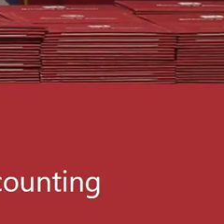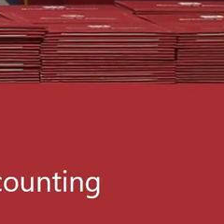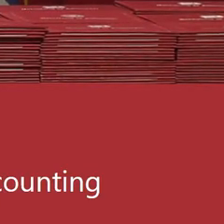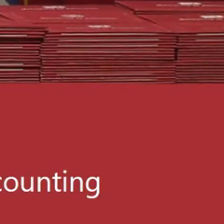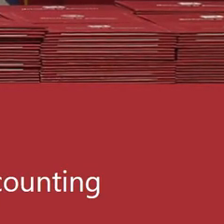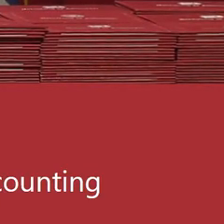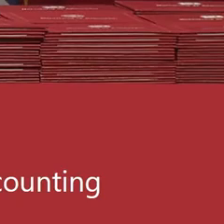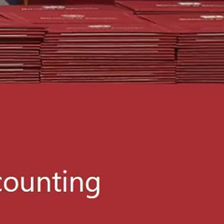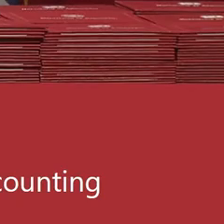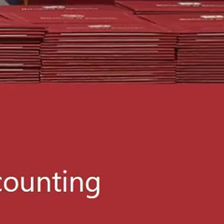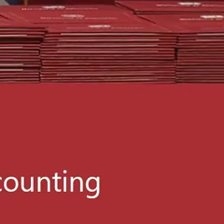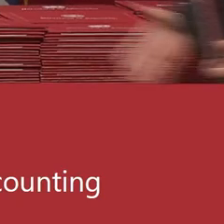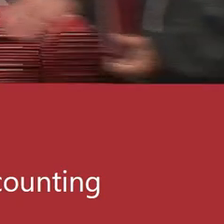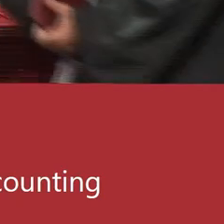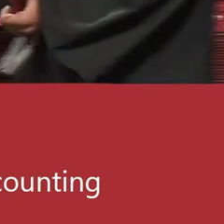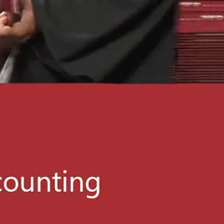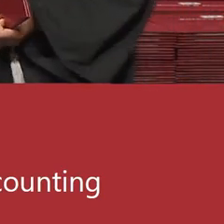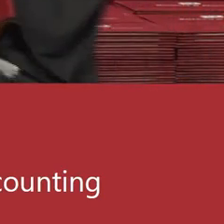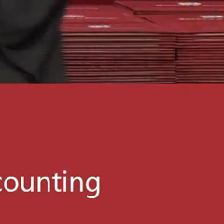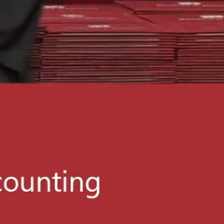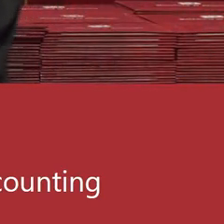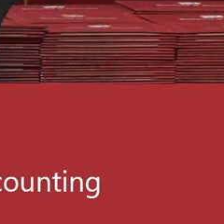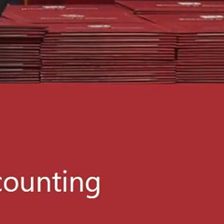Jakota Sainsbury.